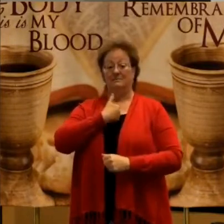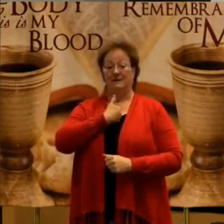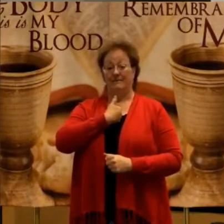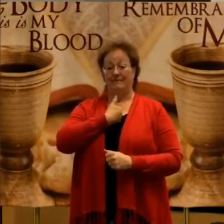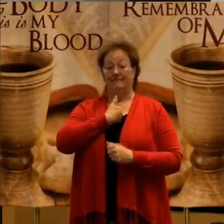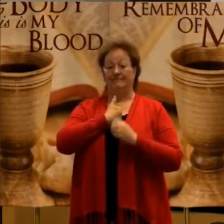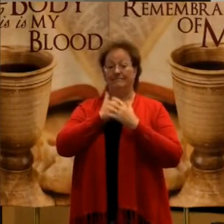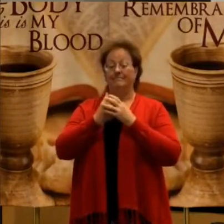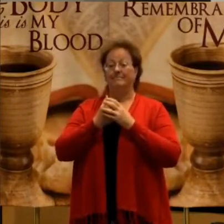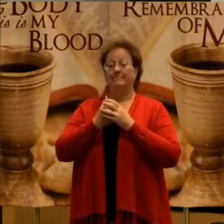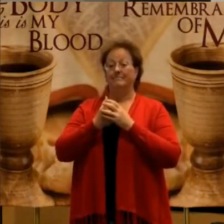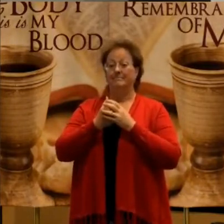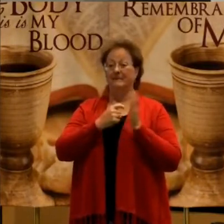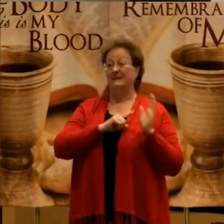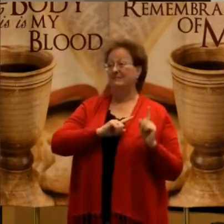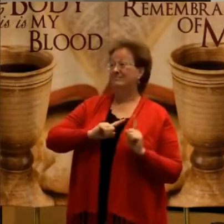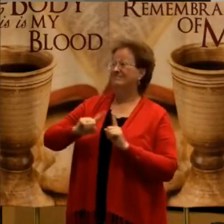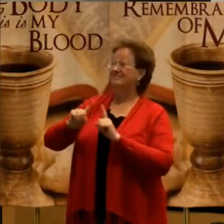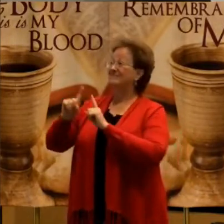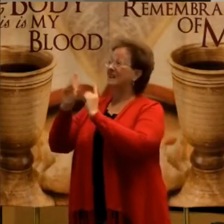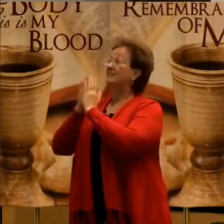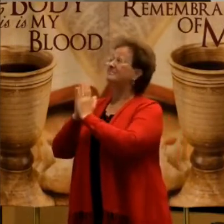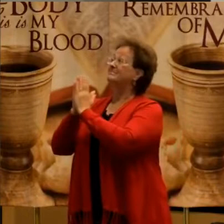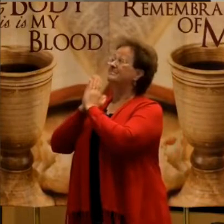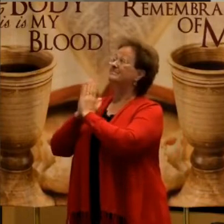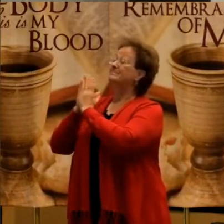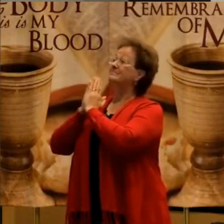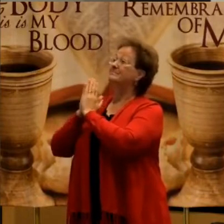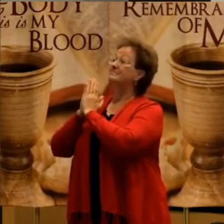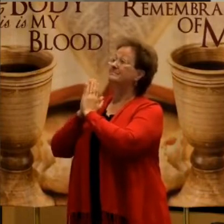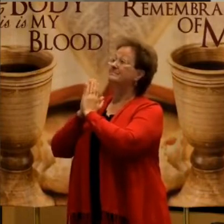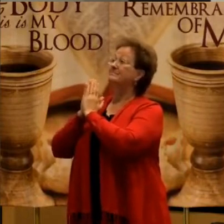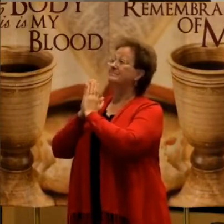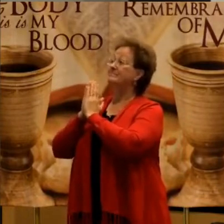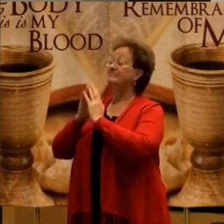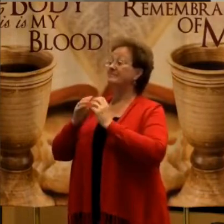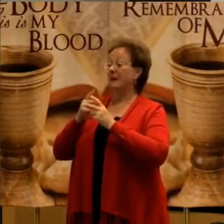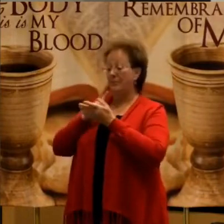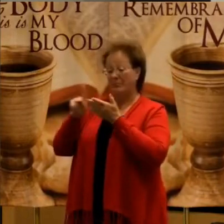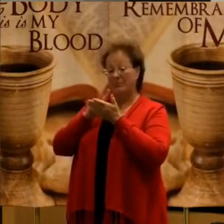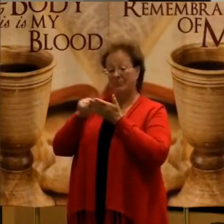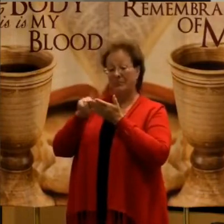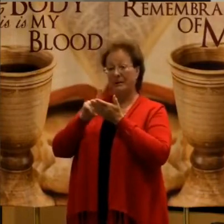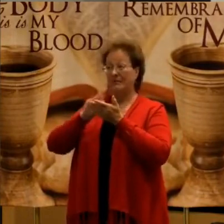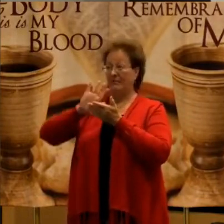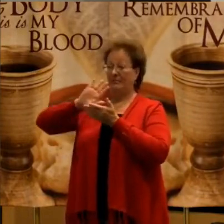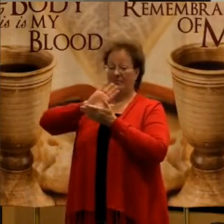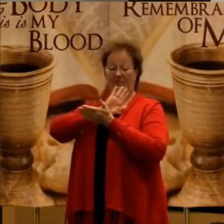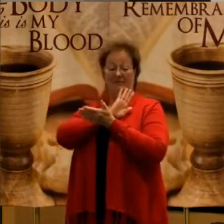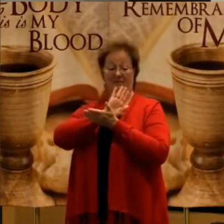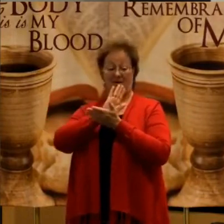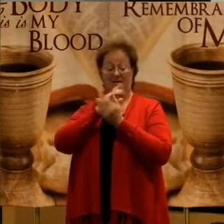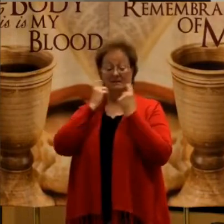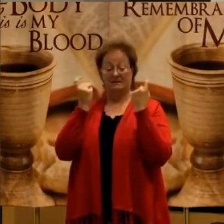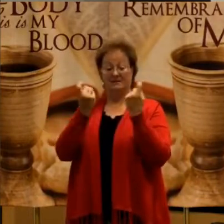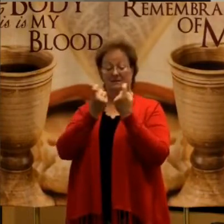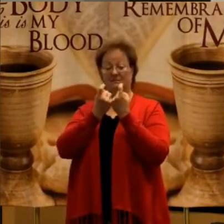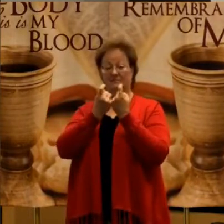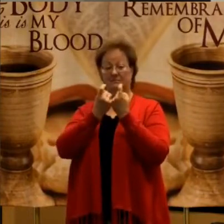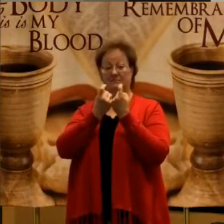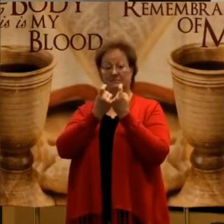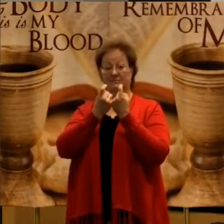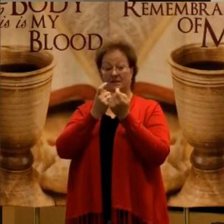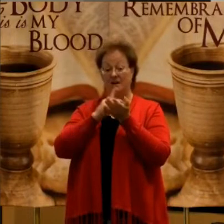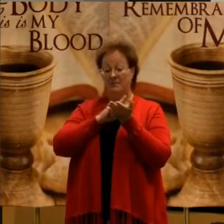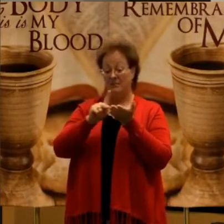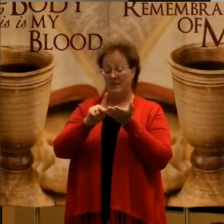Moses interceded on their behalf, and he was willing to make atonement for their sin. And atonement for